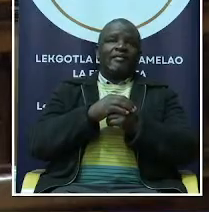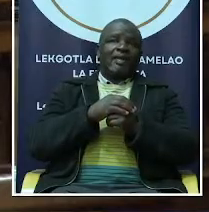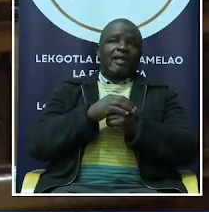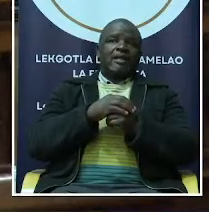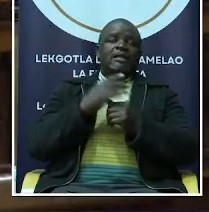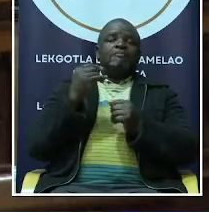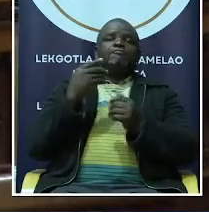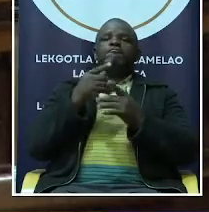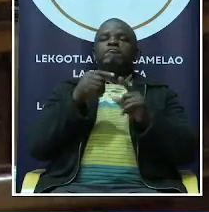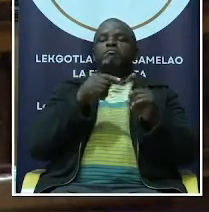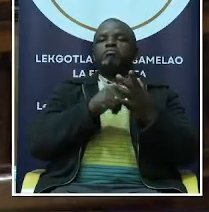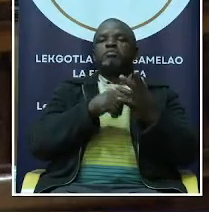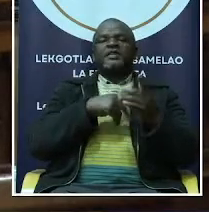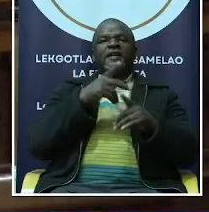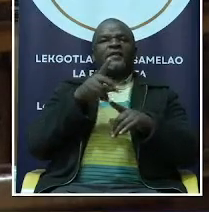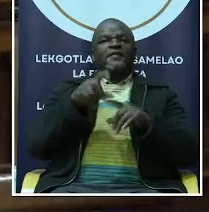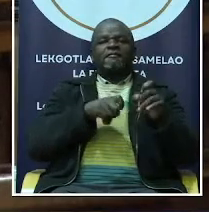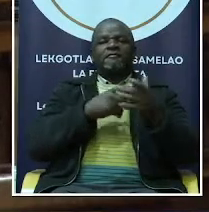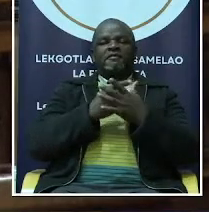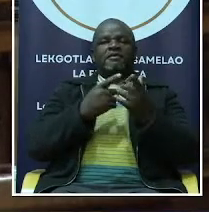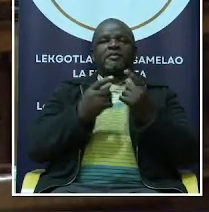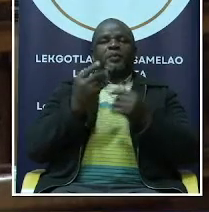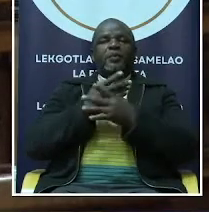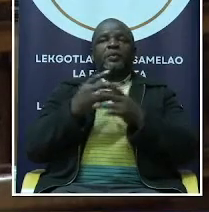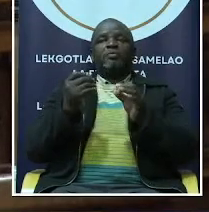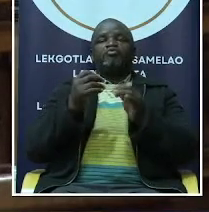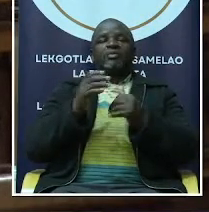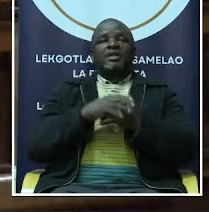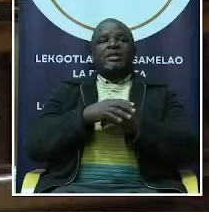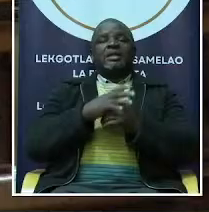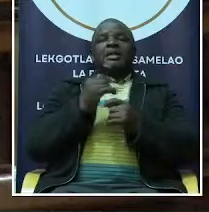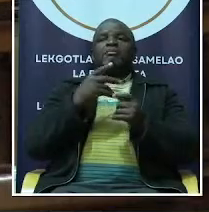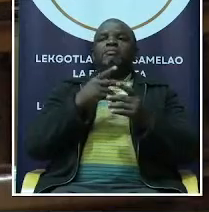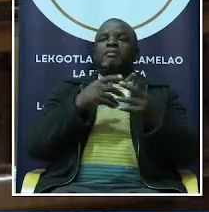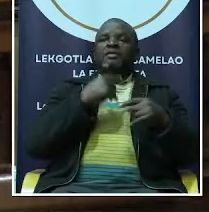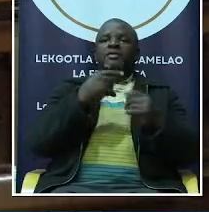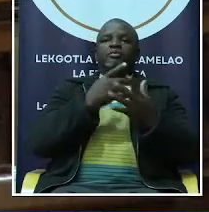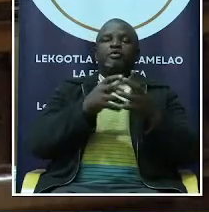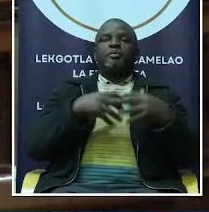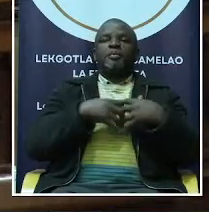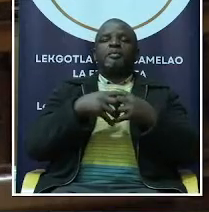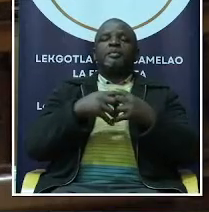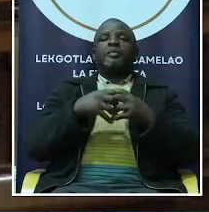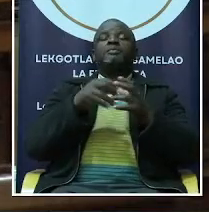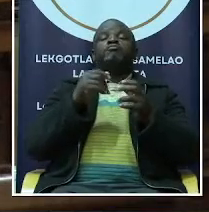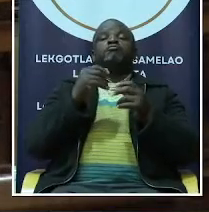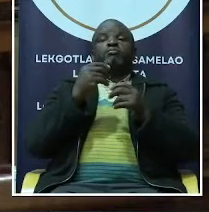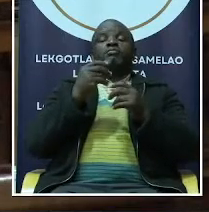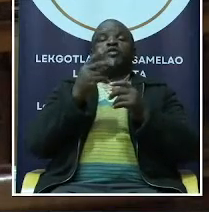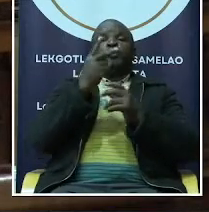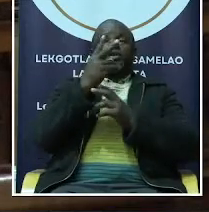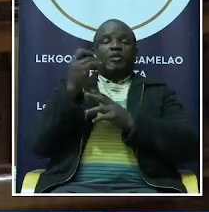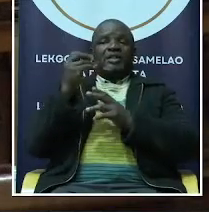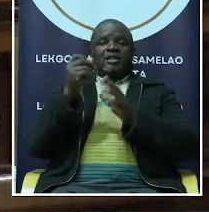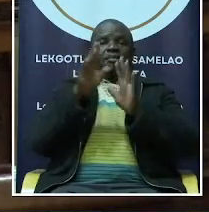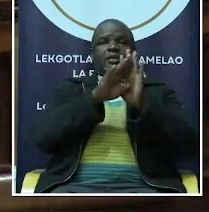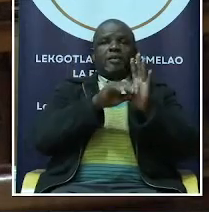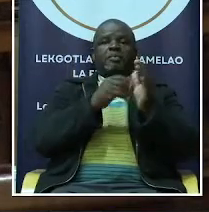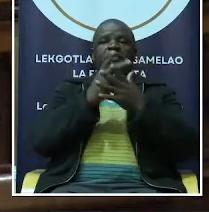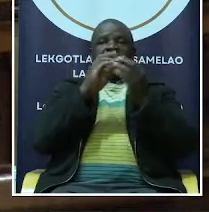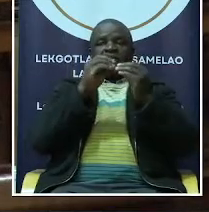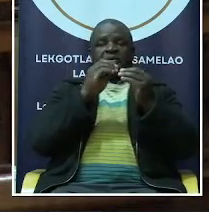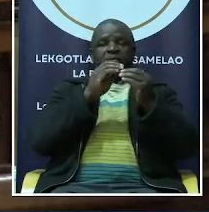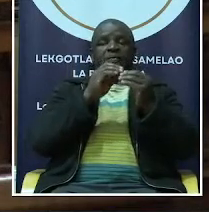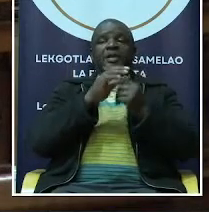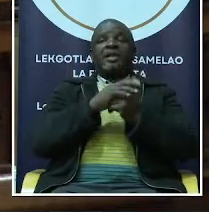never functioned fully. And then there was refurbishment program in 2023. And then